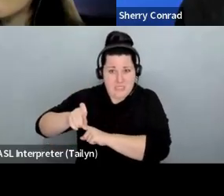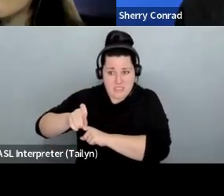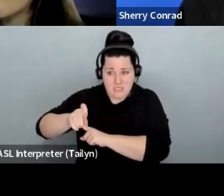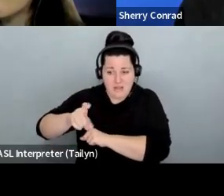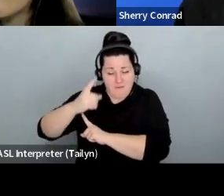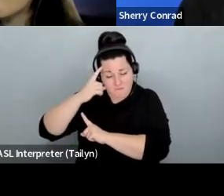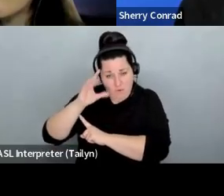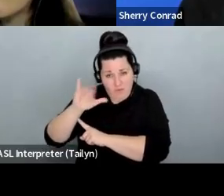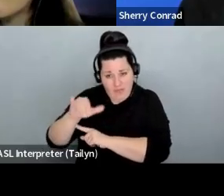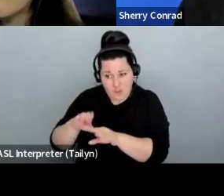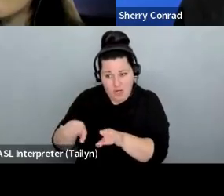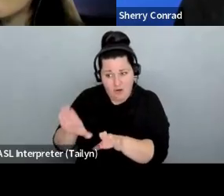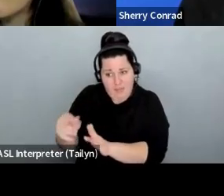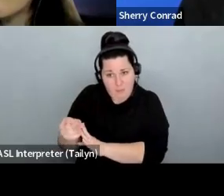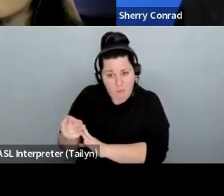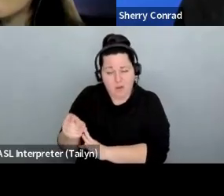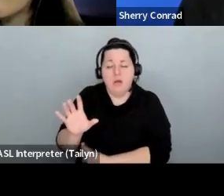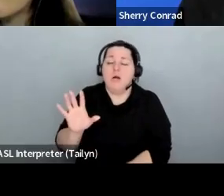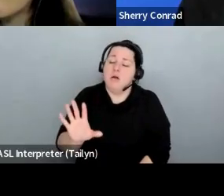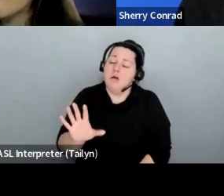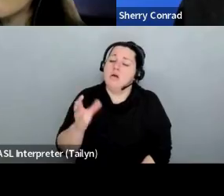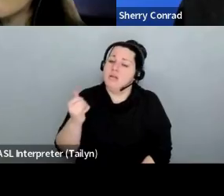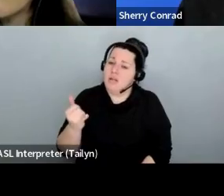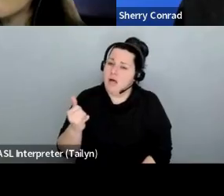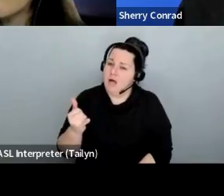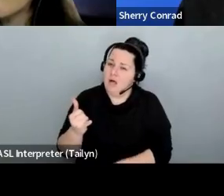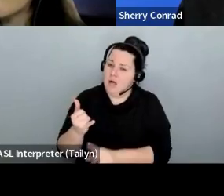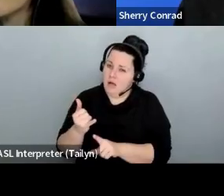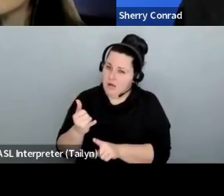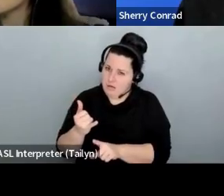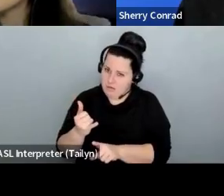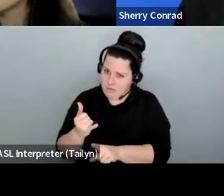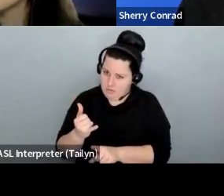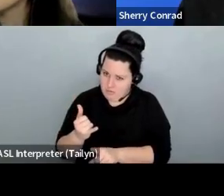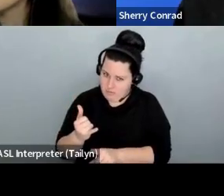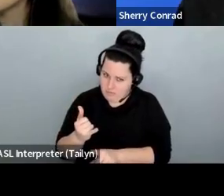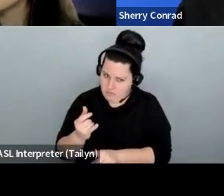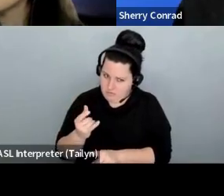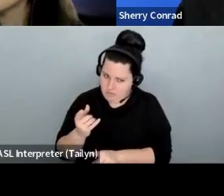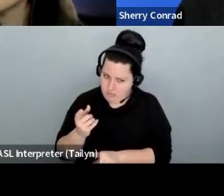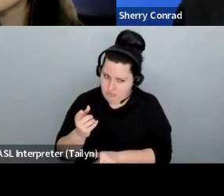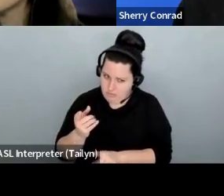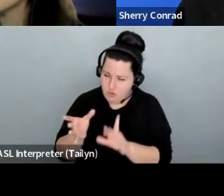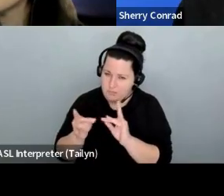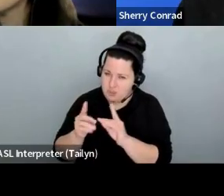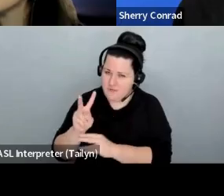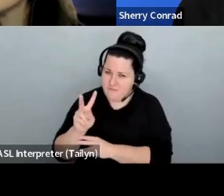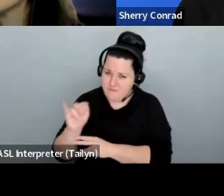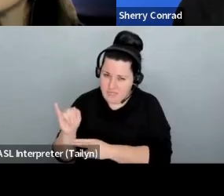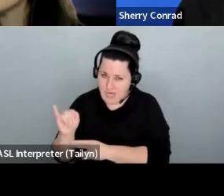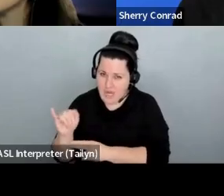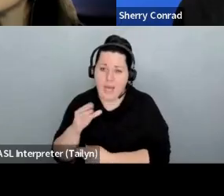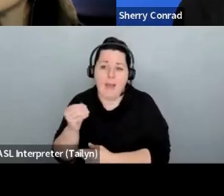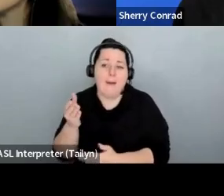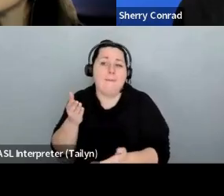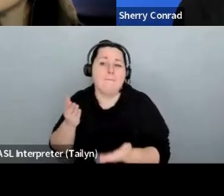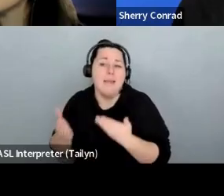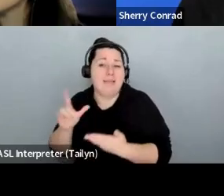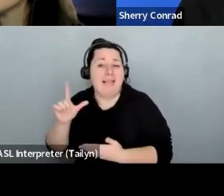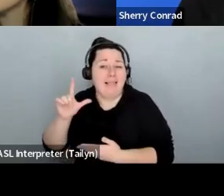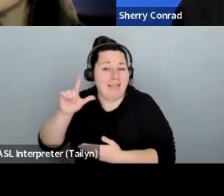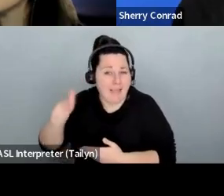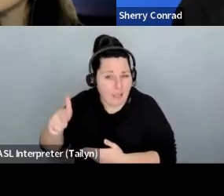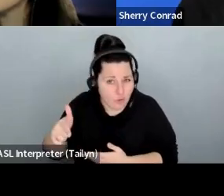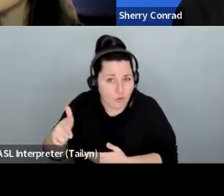child at that time. Now, you specifically mentioned a VI and possibly later on